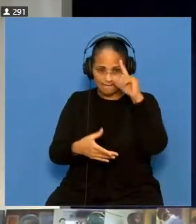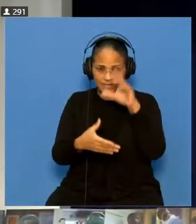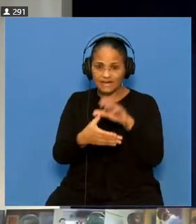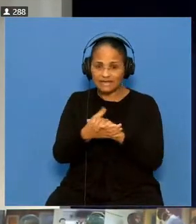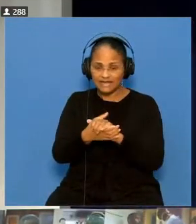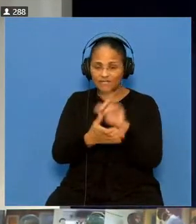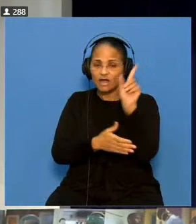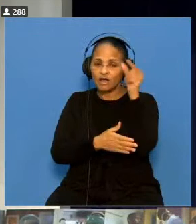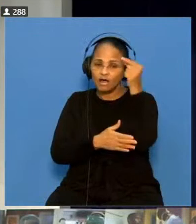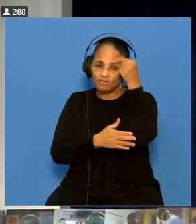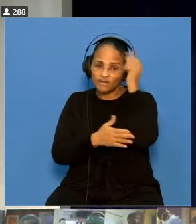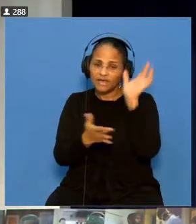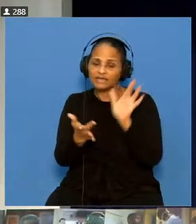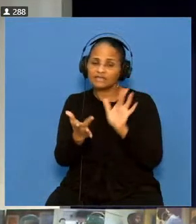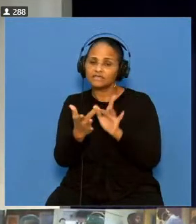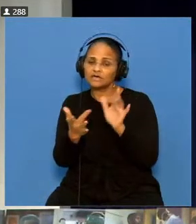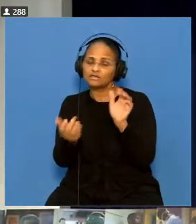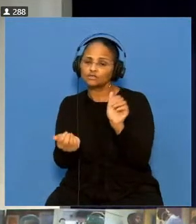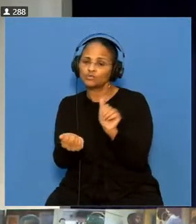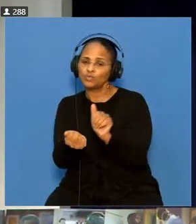government was going to get in touch with